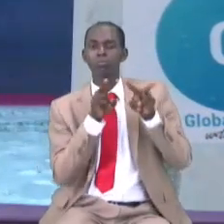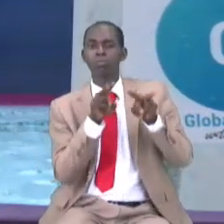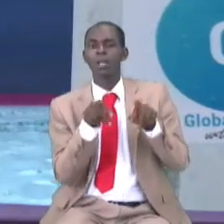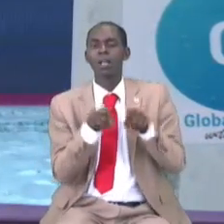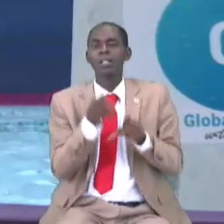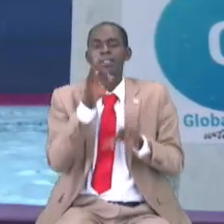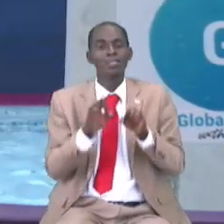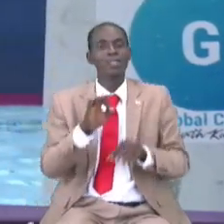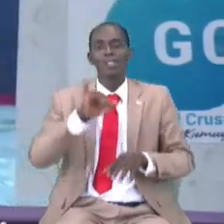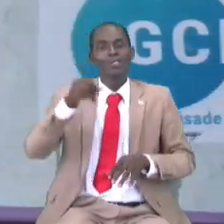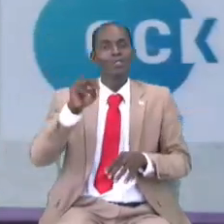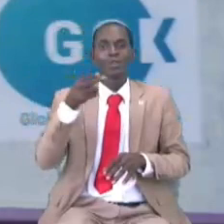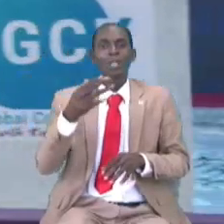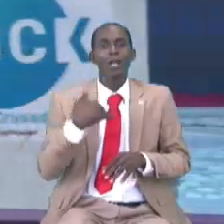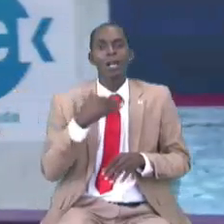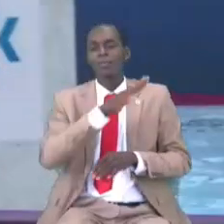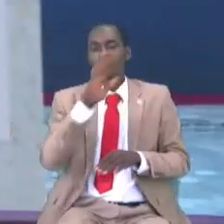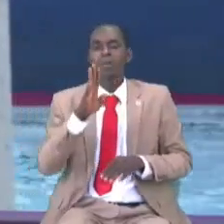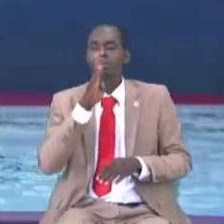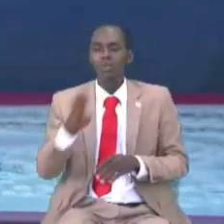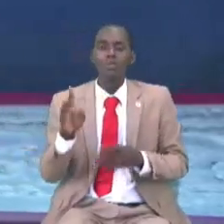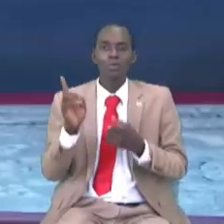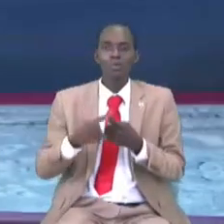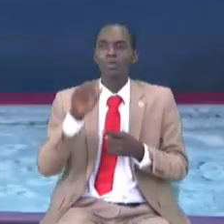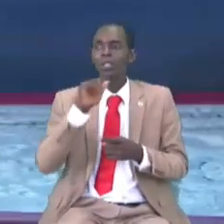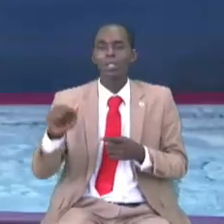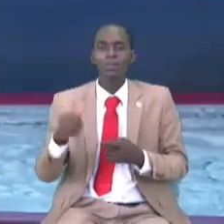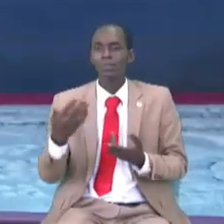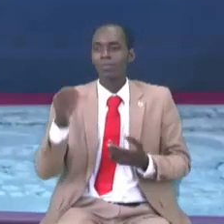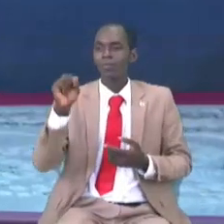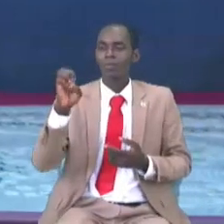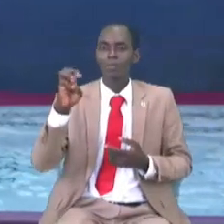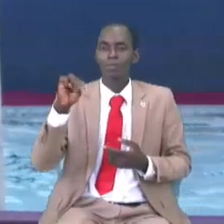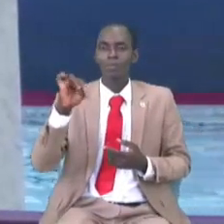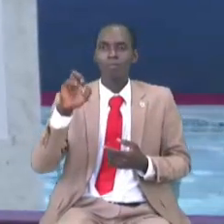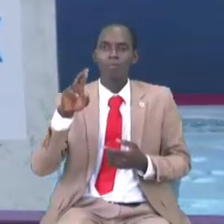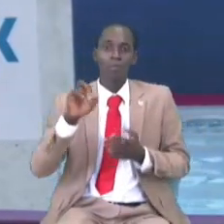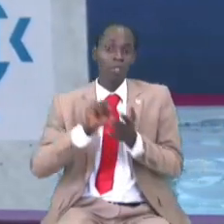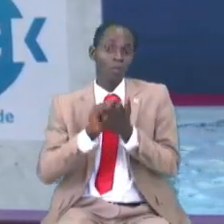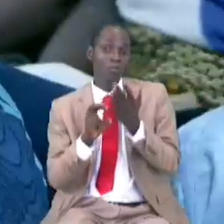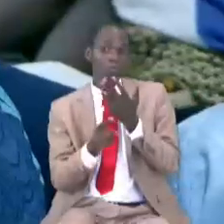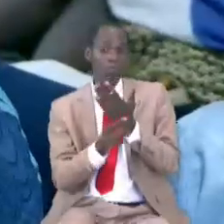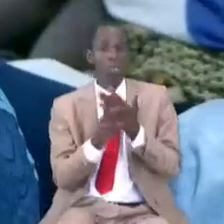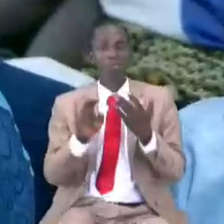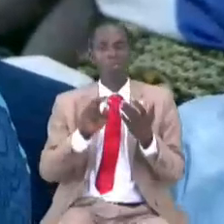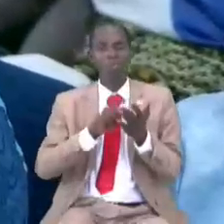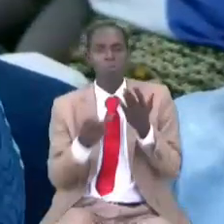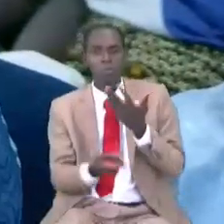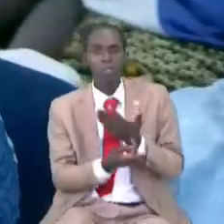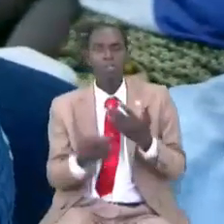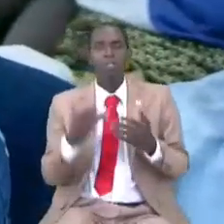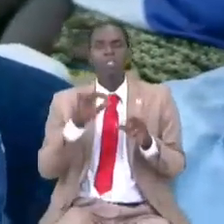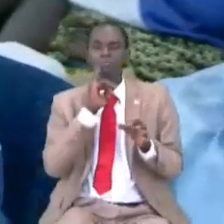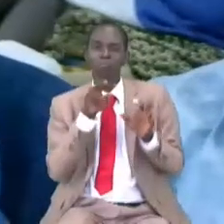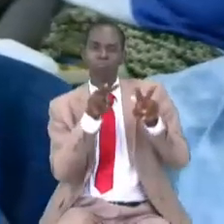not learned the mode and the method of communication. It looks like Jonah had not looked at